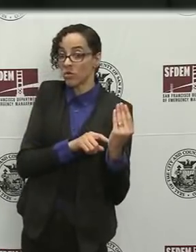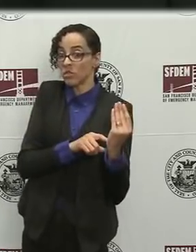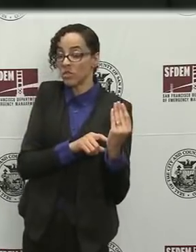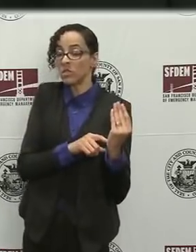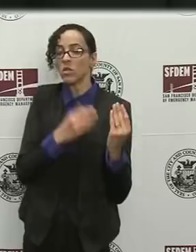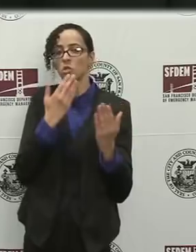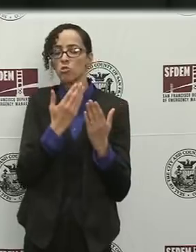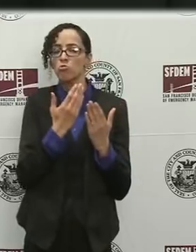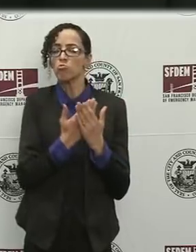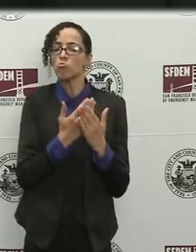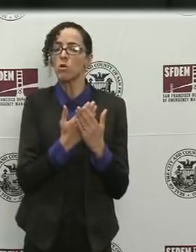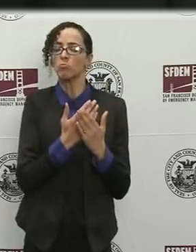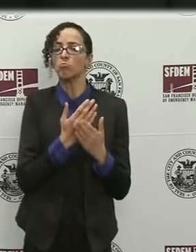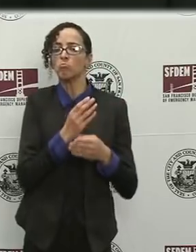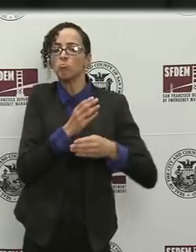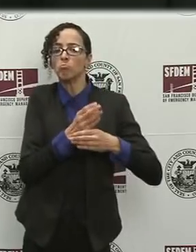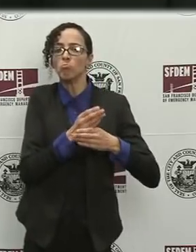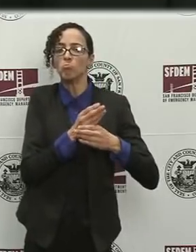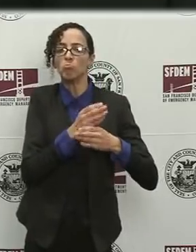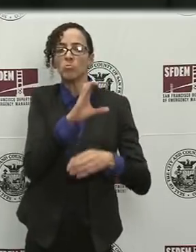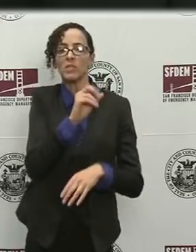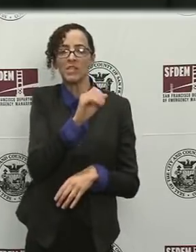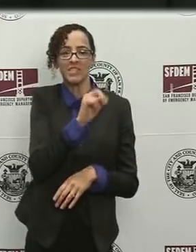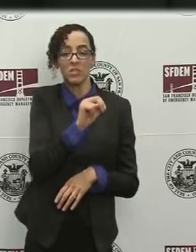more acute hospitals. I will say that